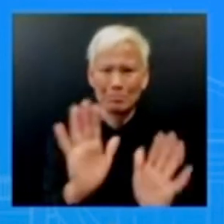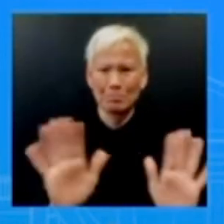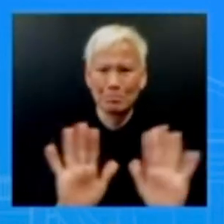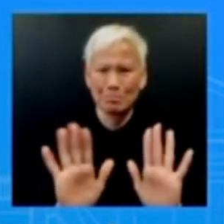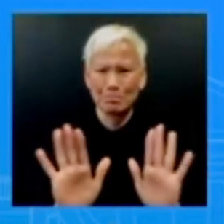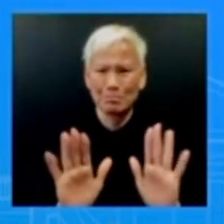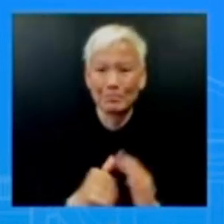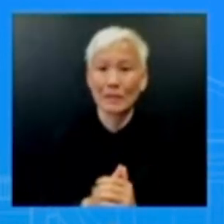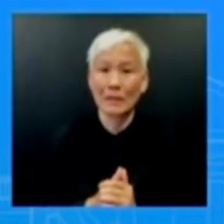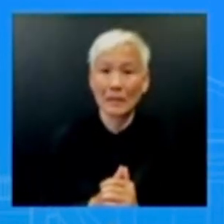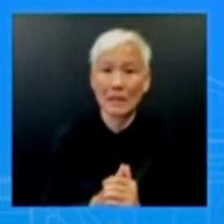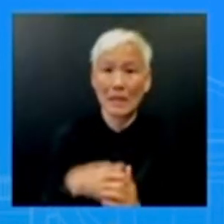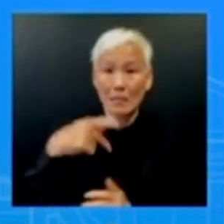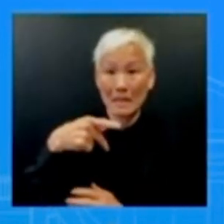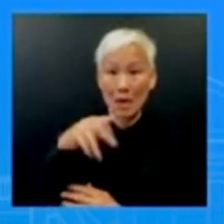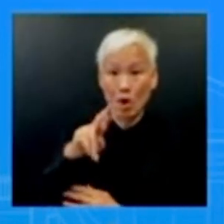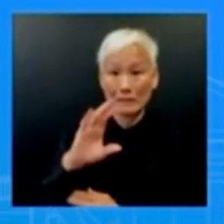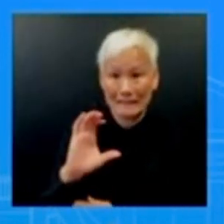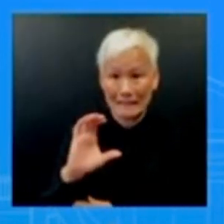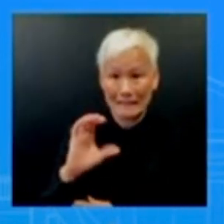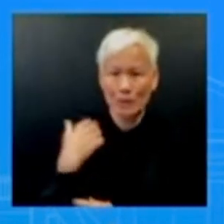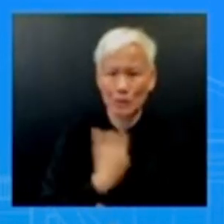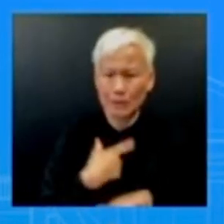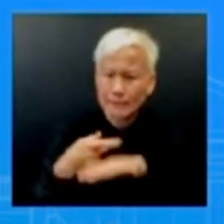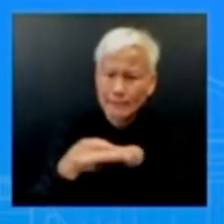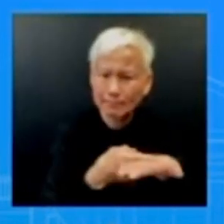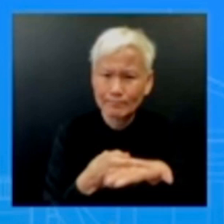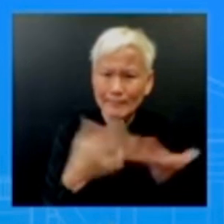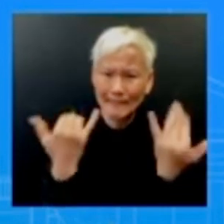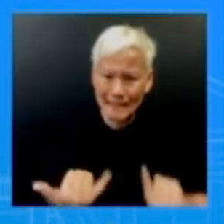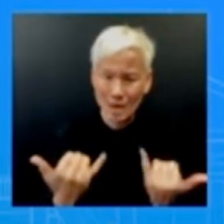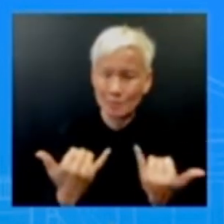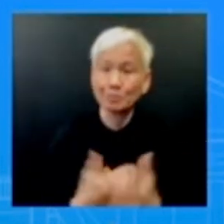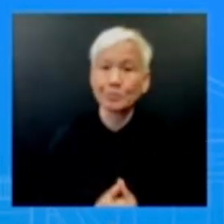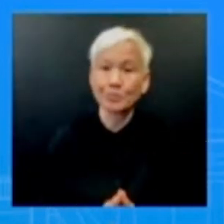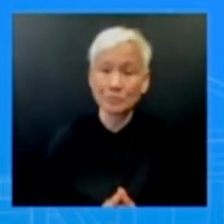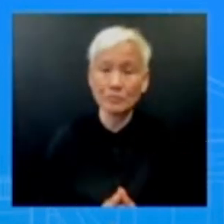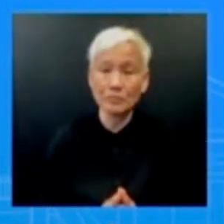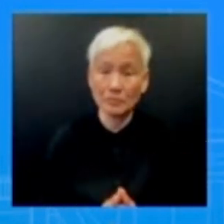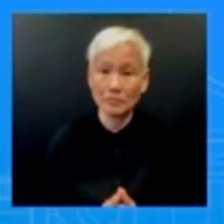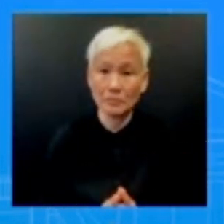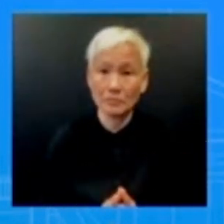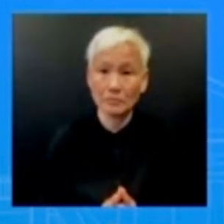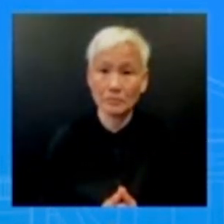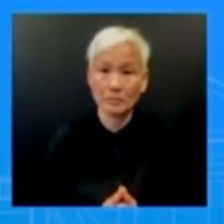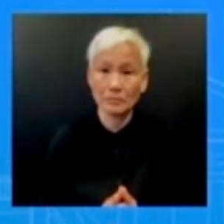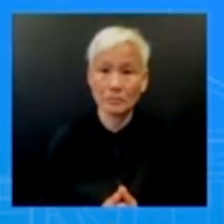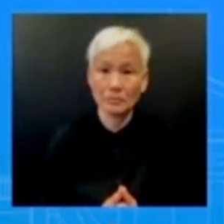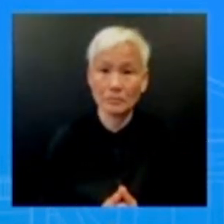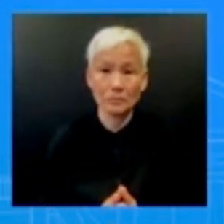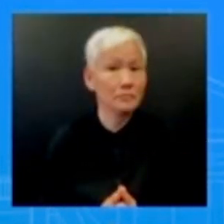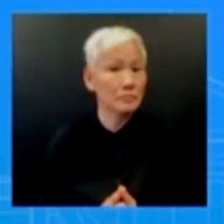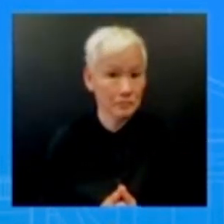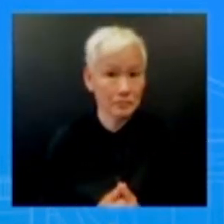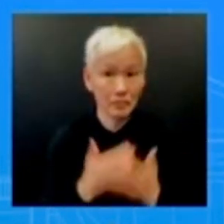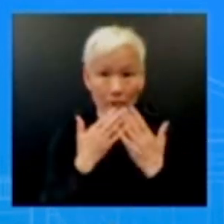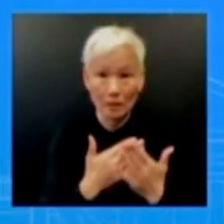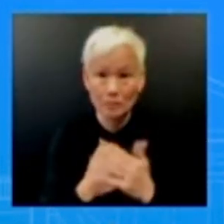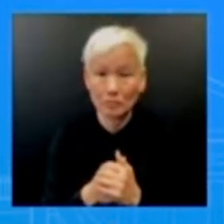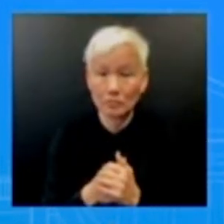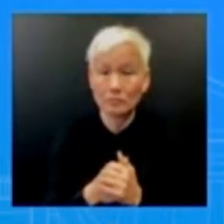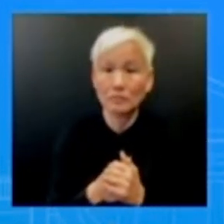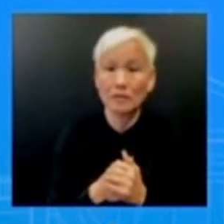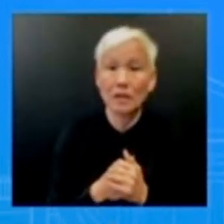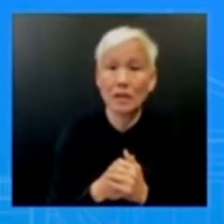visit by Secretary Yellen and one by Secretary Raimondo. Okay. Thanks, John. On the call yesterday with Prime Minister